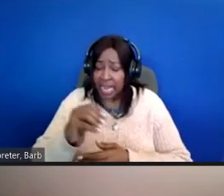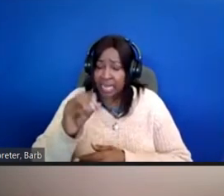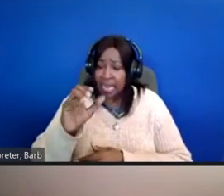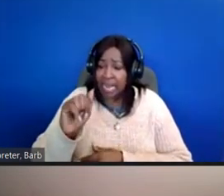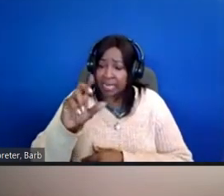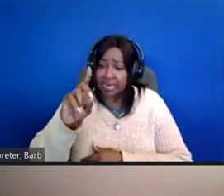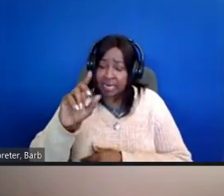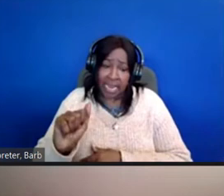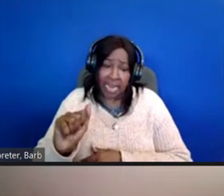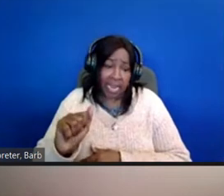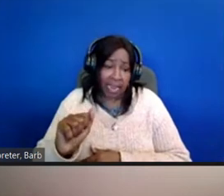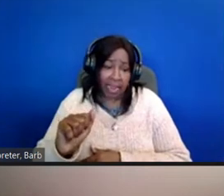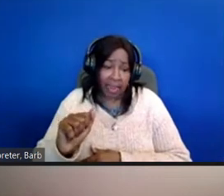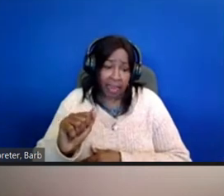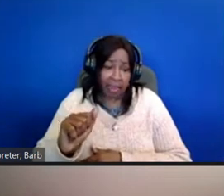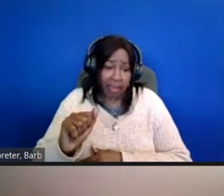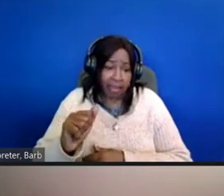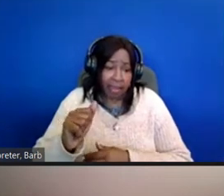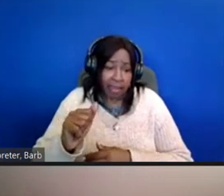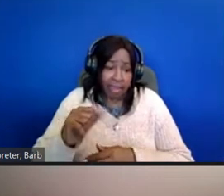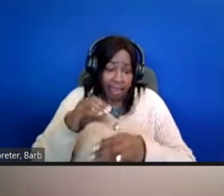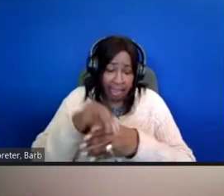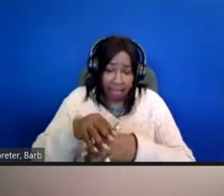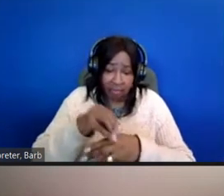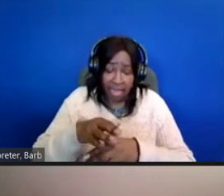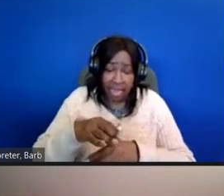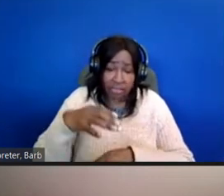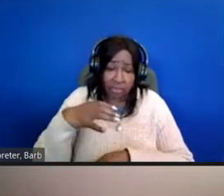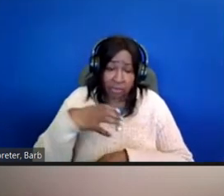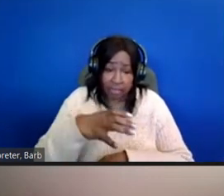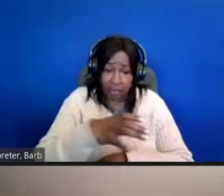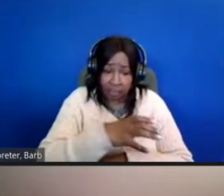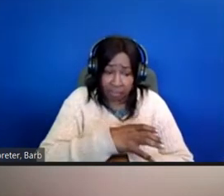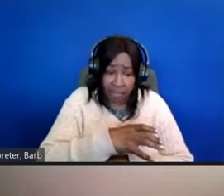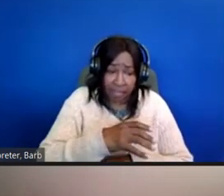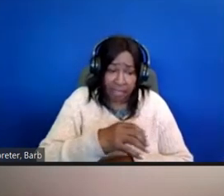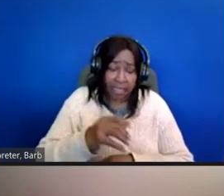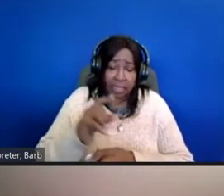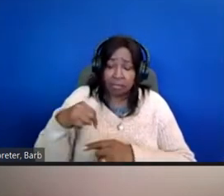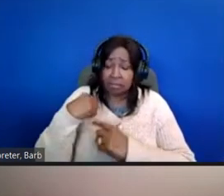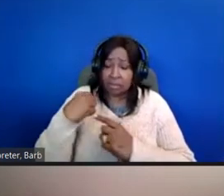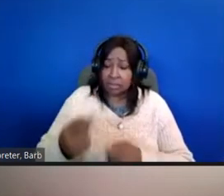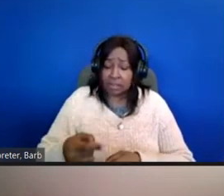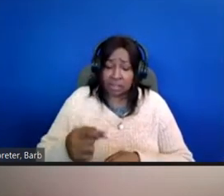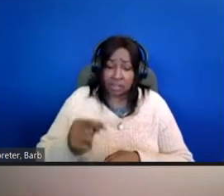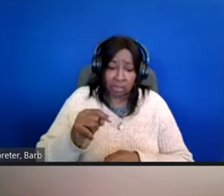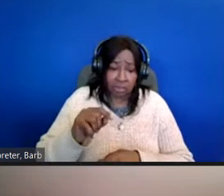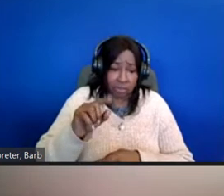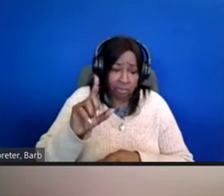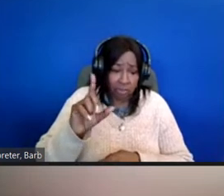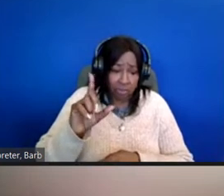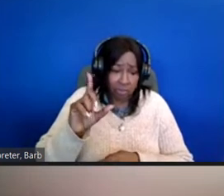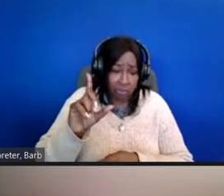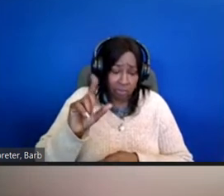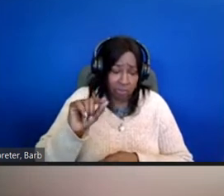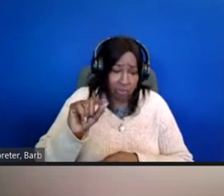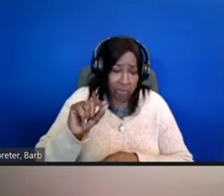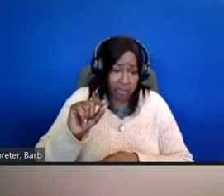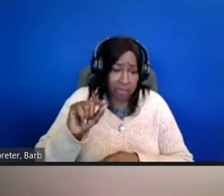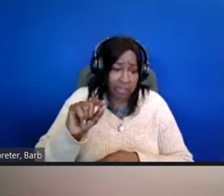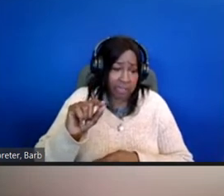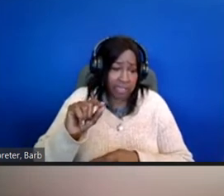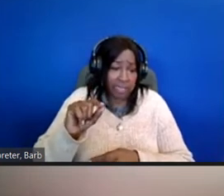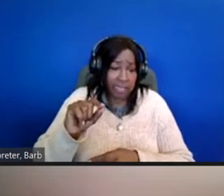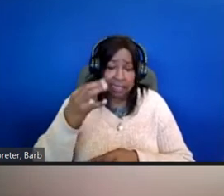Subcommittee. Since 2019, like, this has been a very informative and just really impactful 4 years working